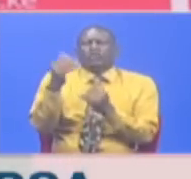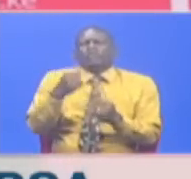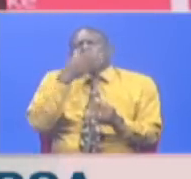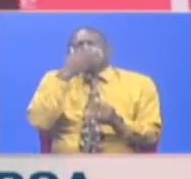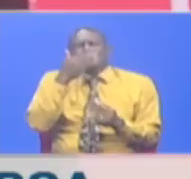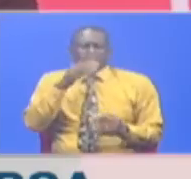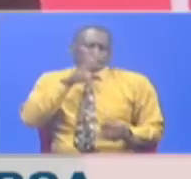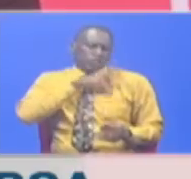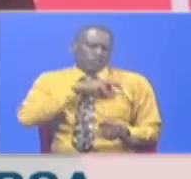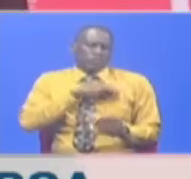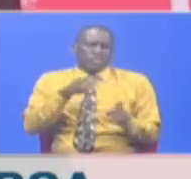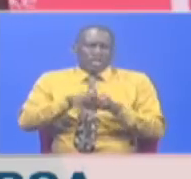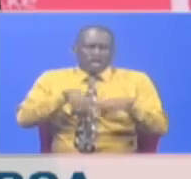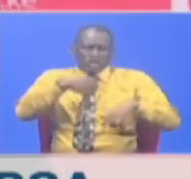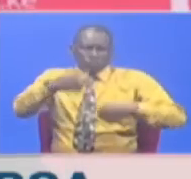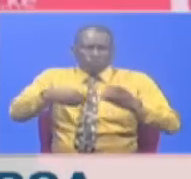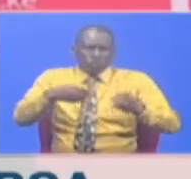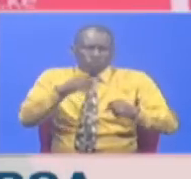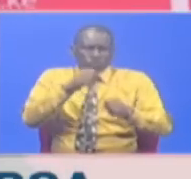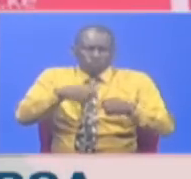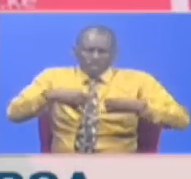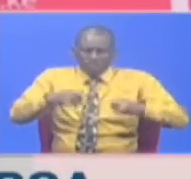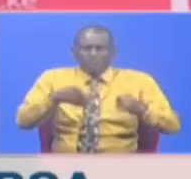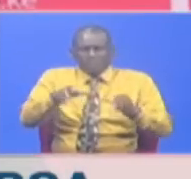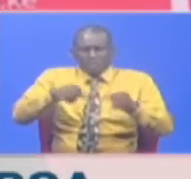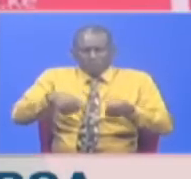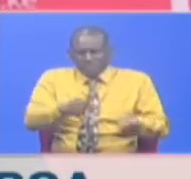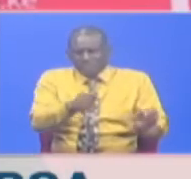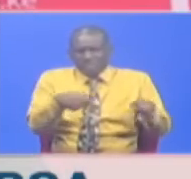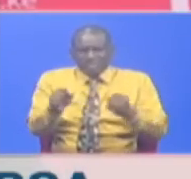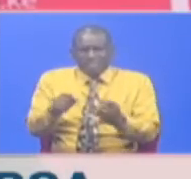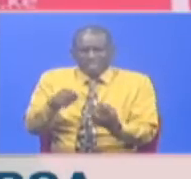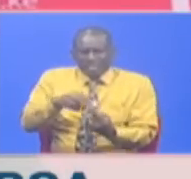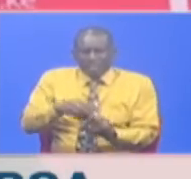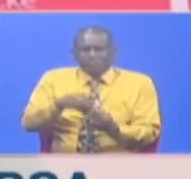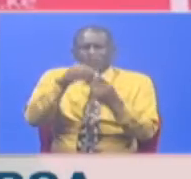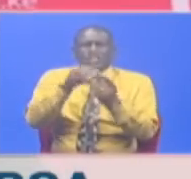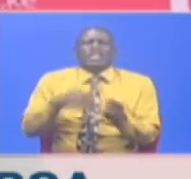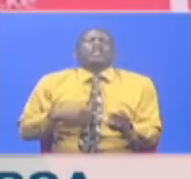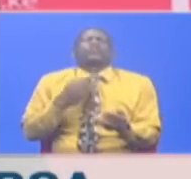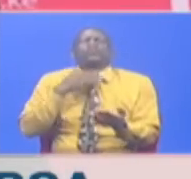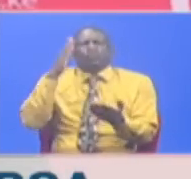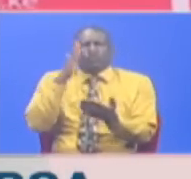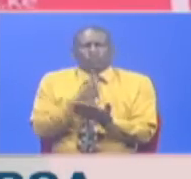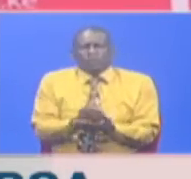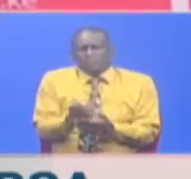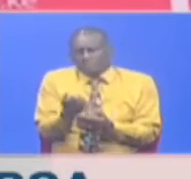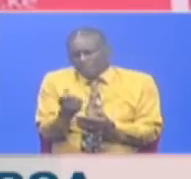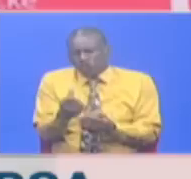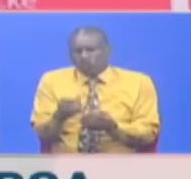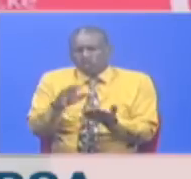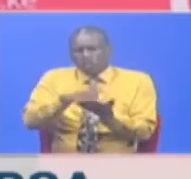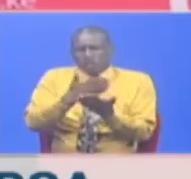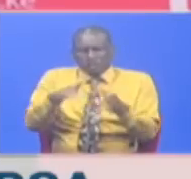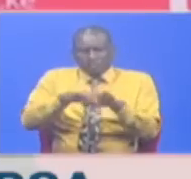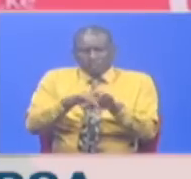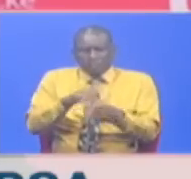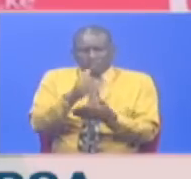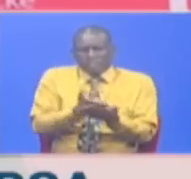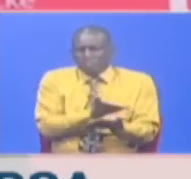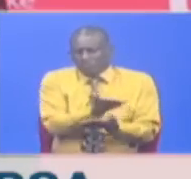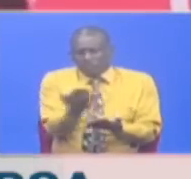as we continue to execute our strategy. In particular, I'd like to reassure our minority shareholders, and some of them might be present